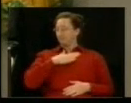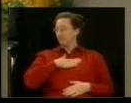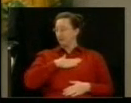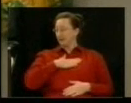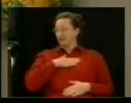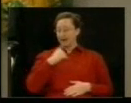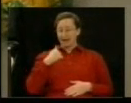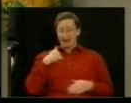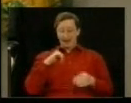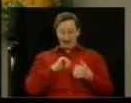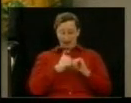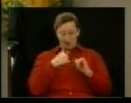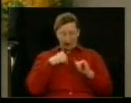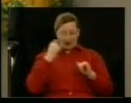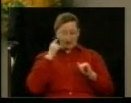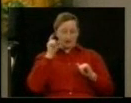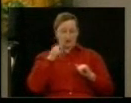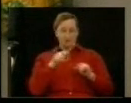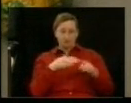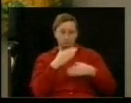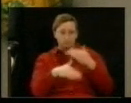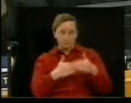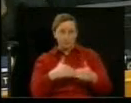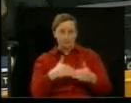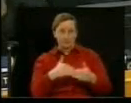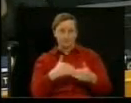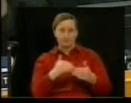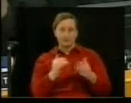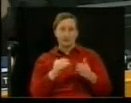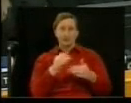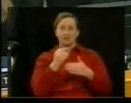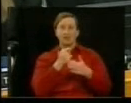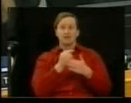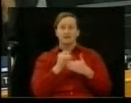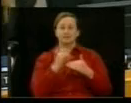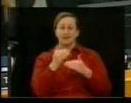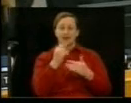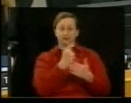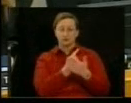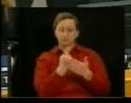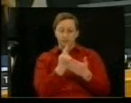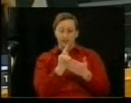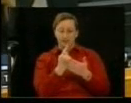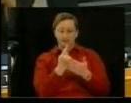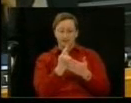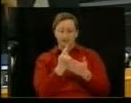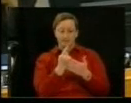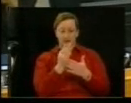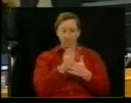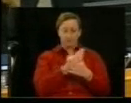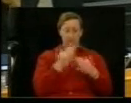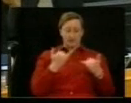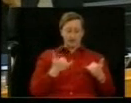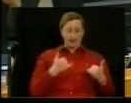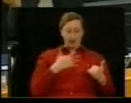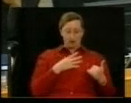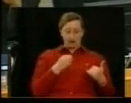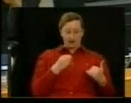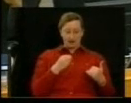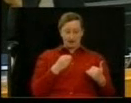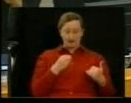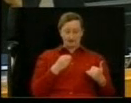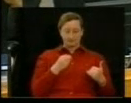we should proceed. I think over the next week to 29th, I think I wrote it down somewhere, have